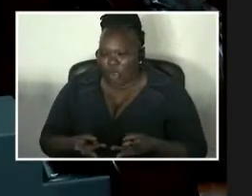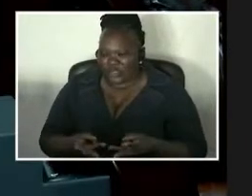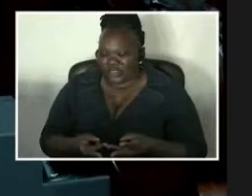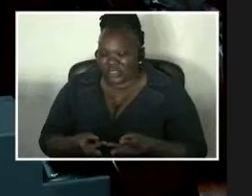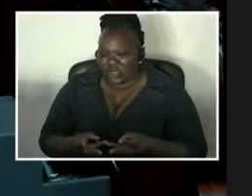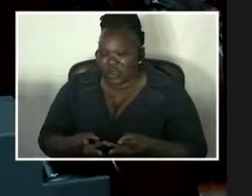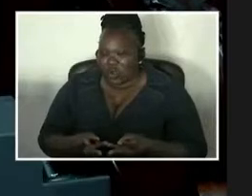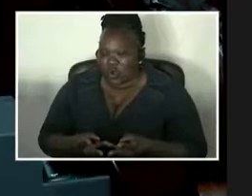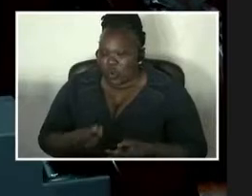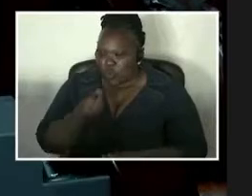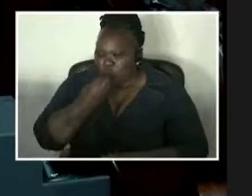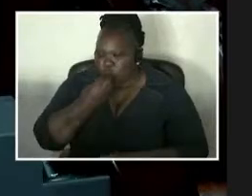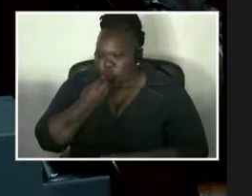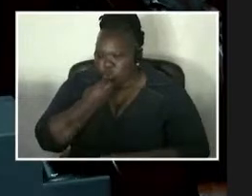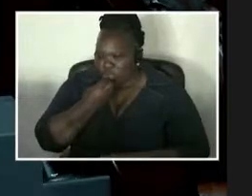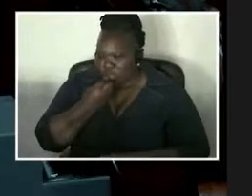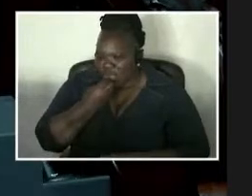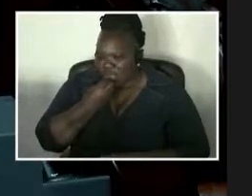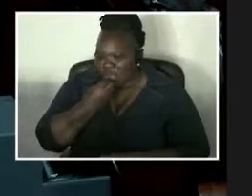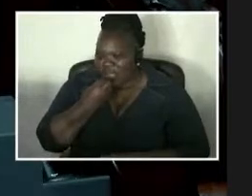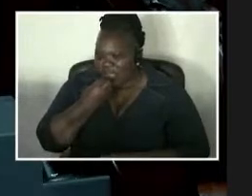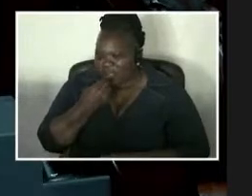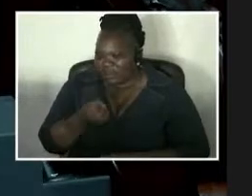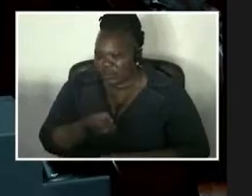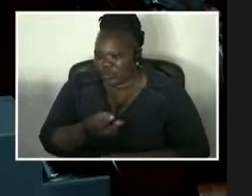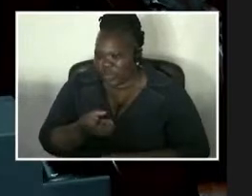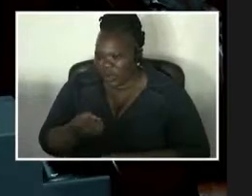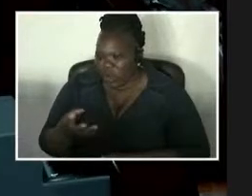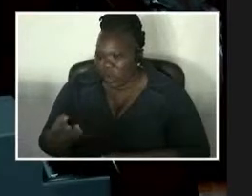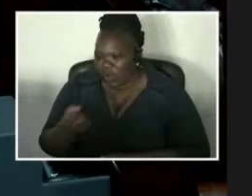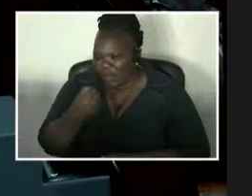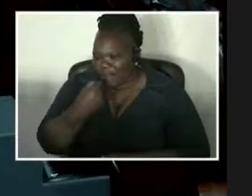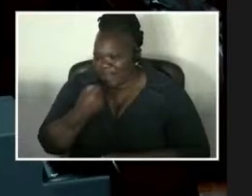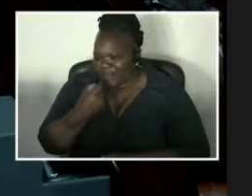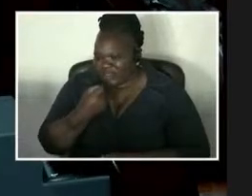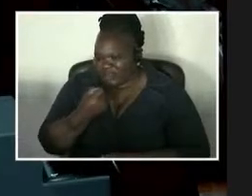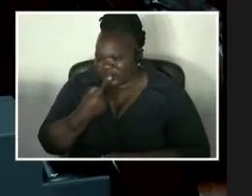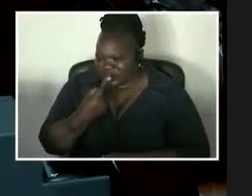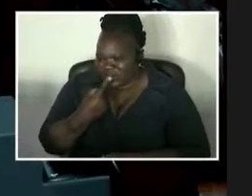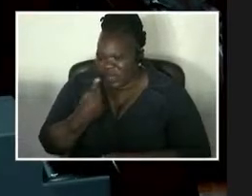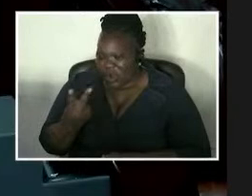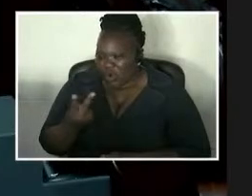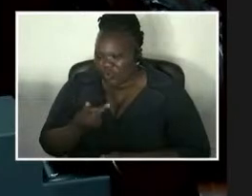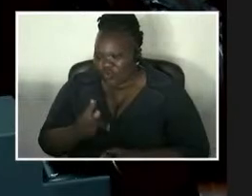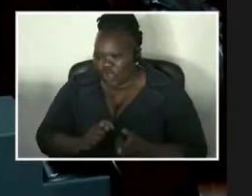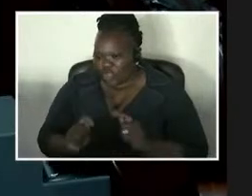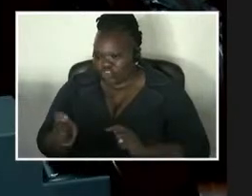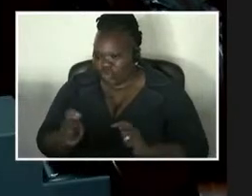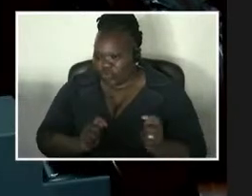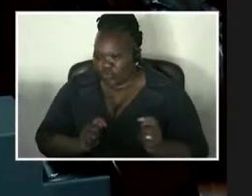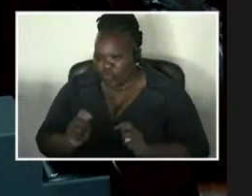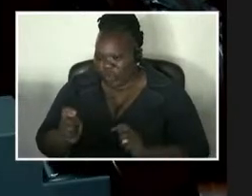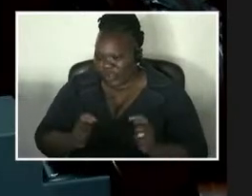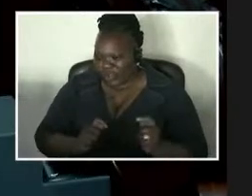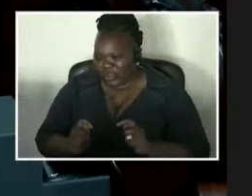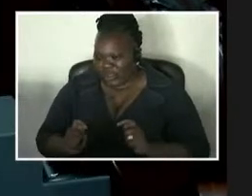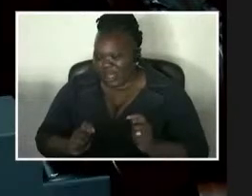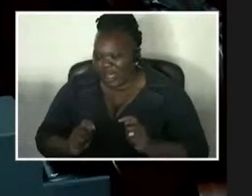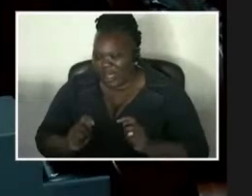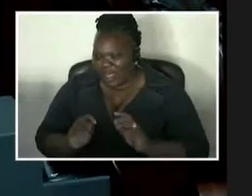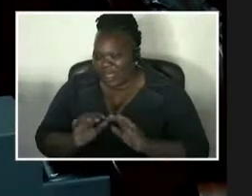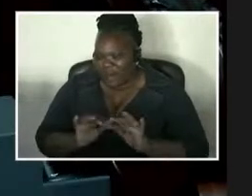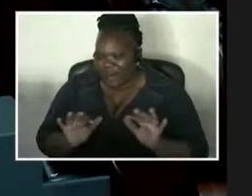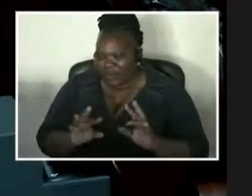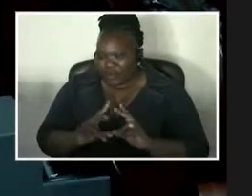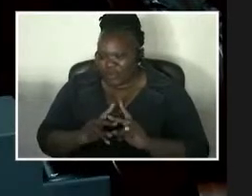the feeding of patients and the distribution of medication as well as the transporting of patients between the